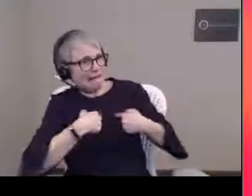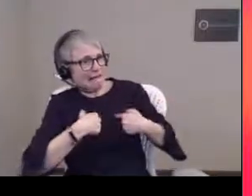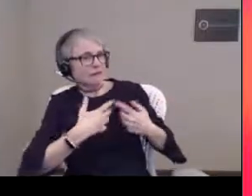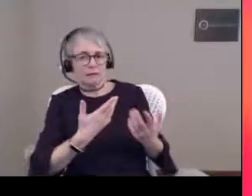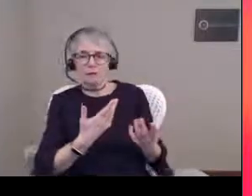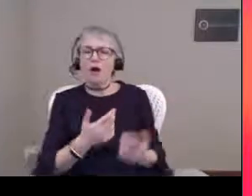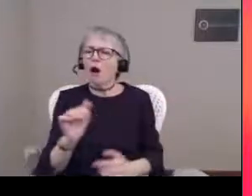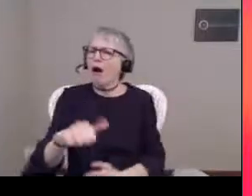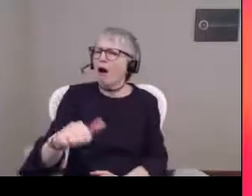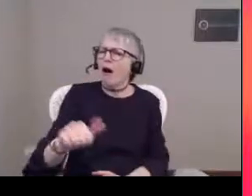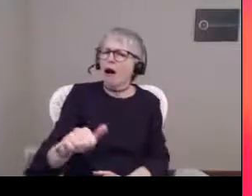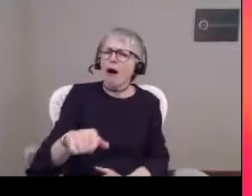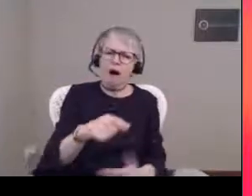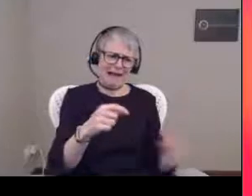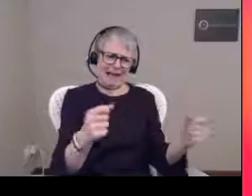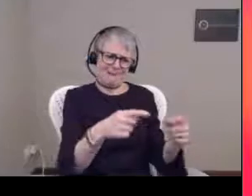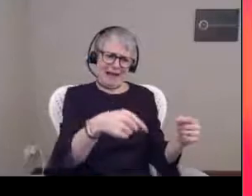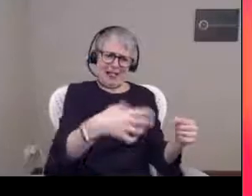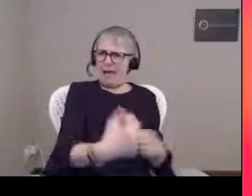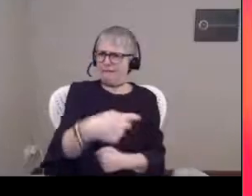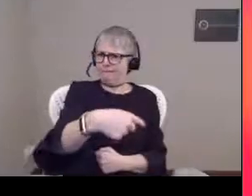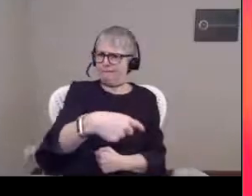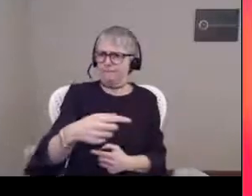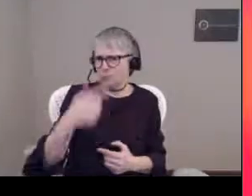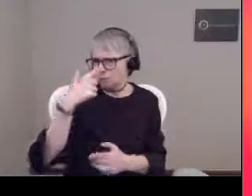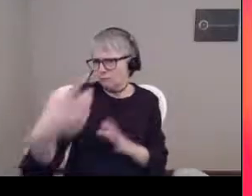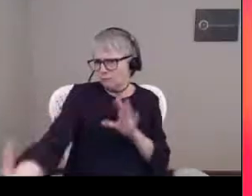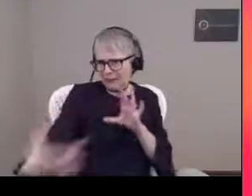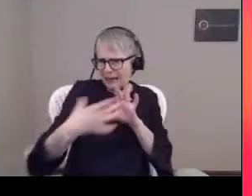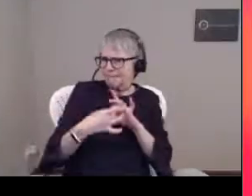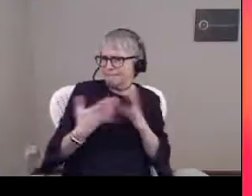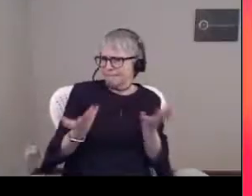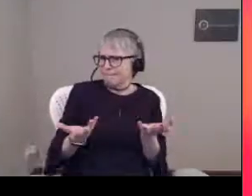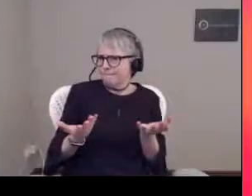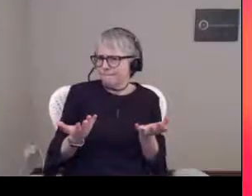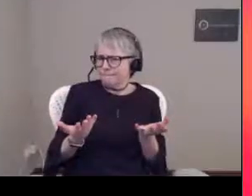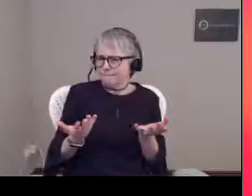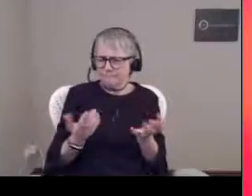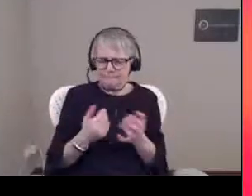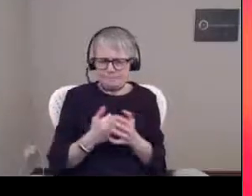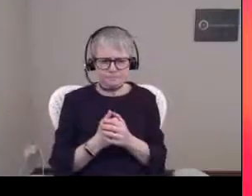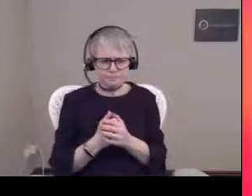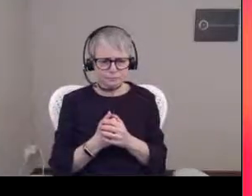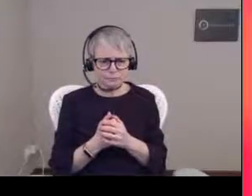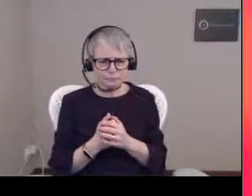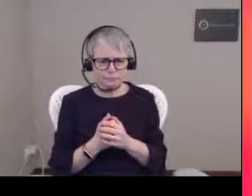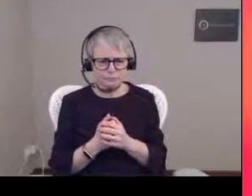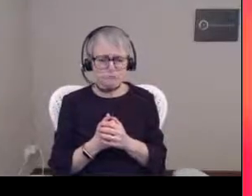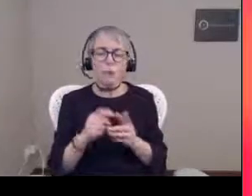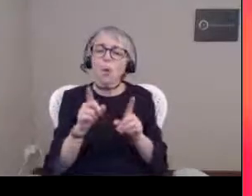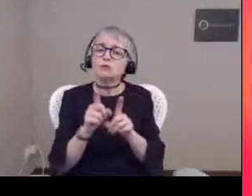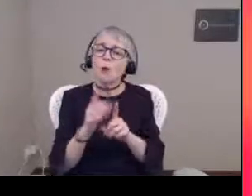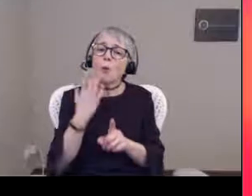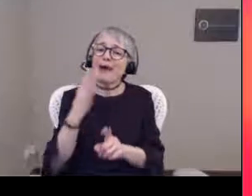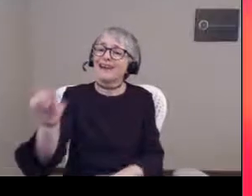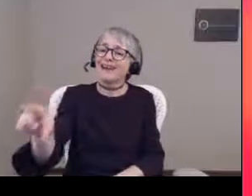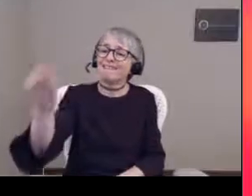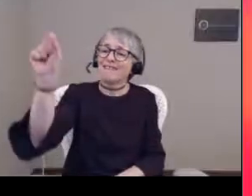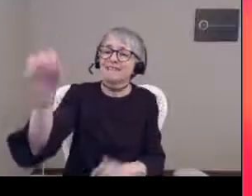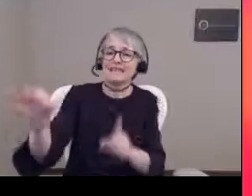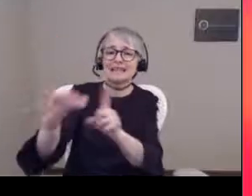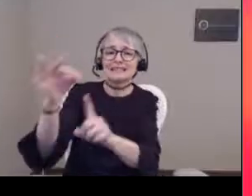in touch if you need any support. And also on the interview emails, when you're confirmed, you usually receive a call from one of